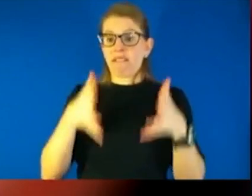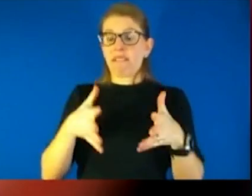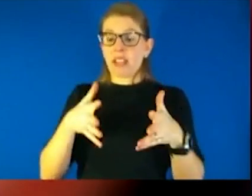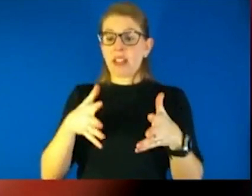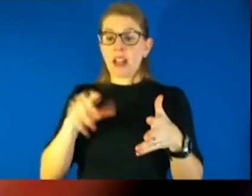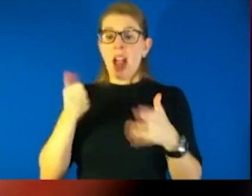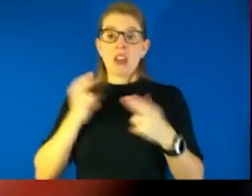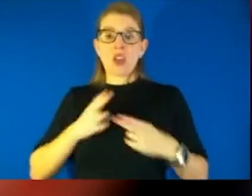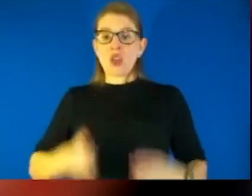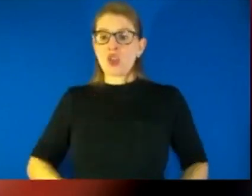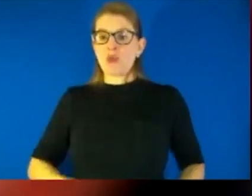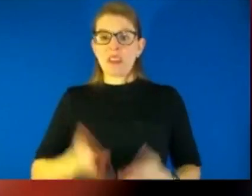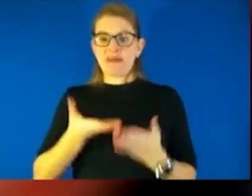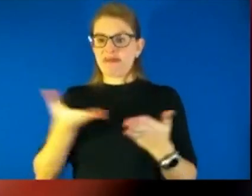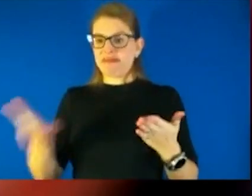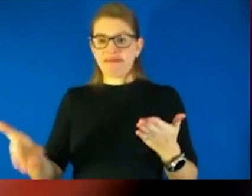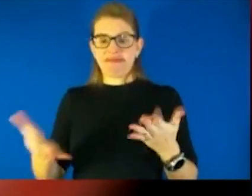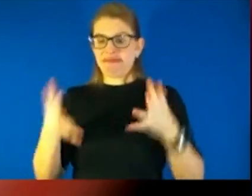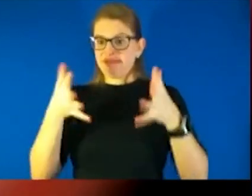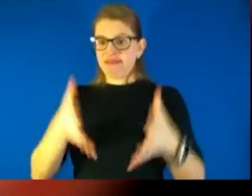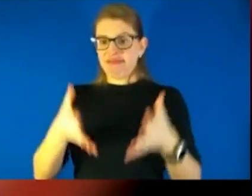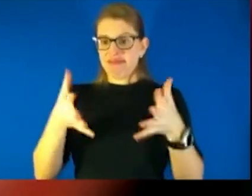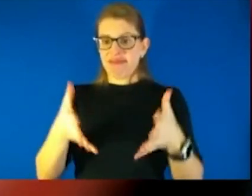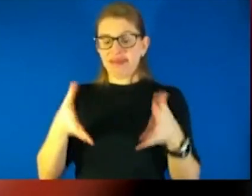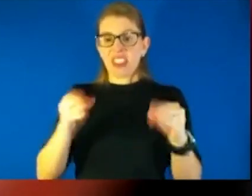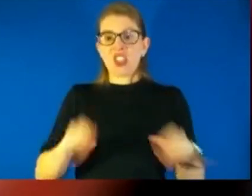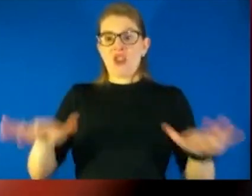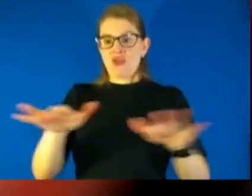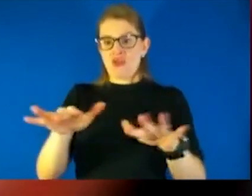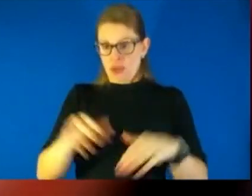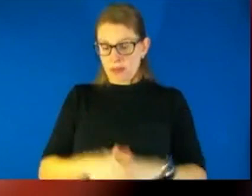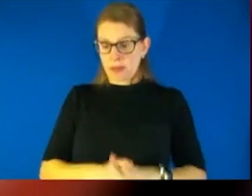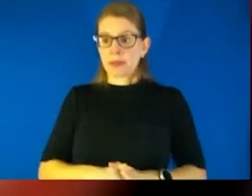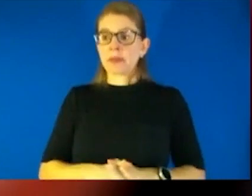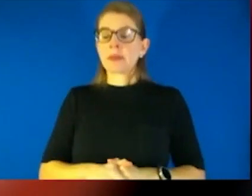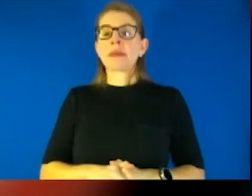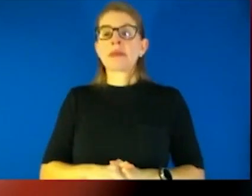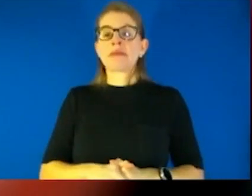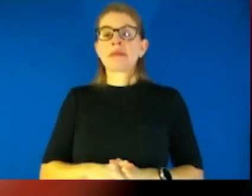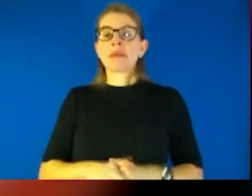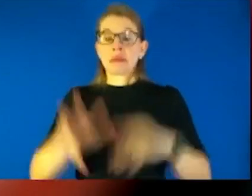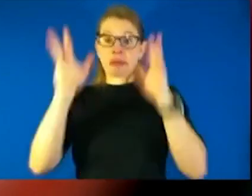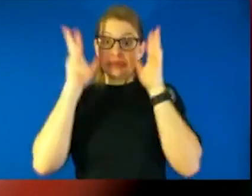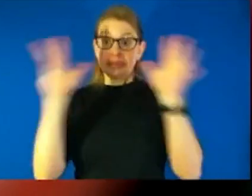human objects which we leave there. And they might be,